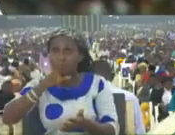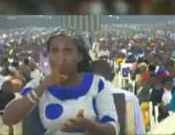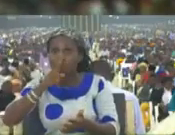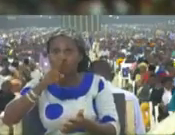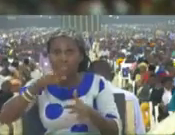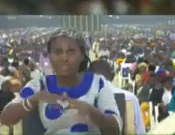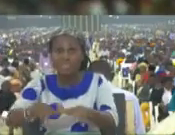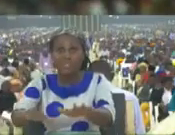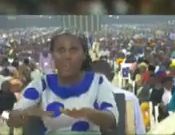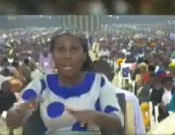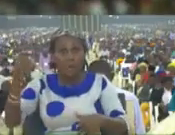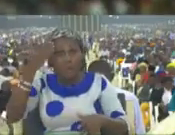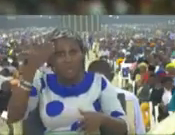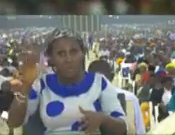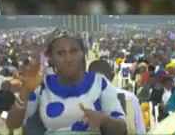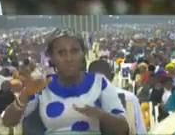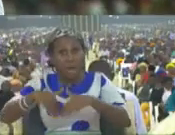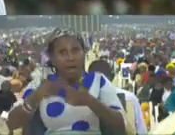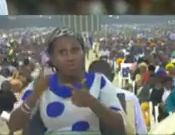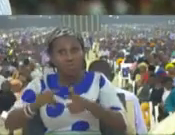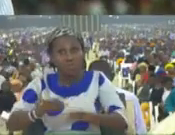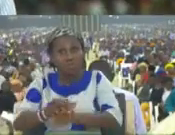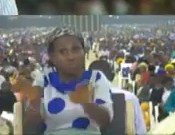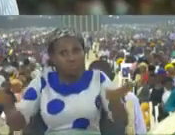And we don't even know how to swim."